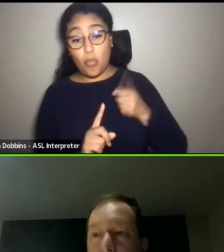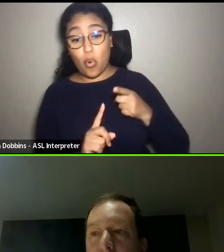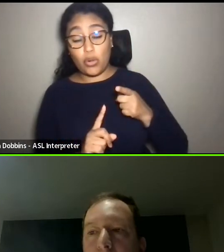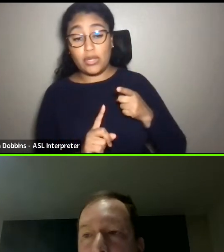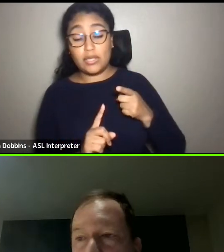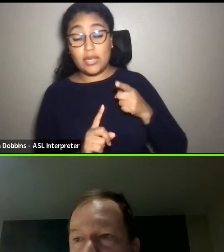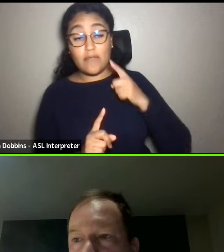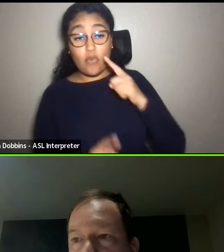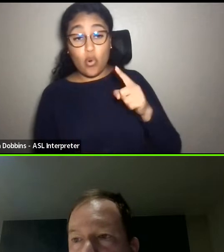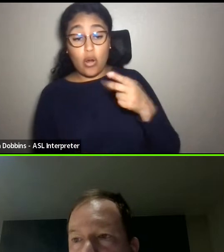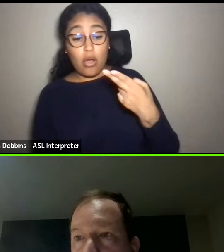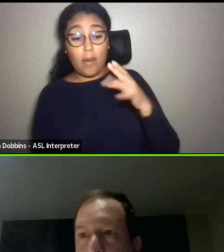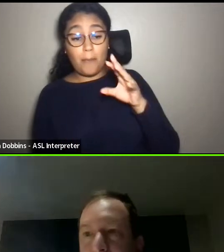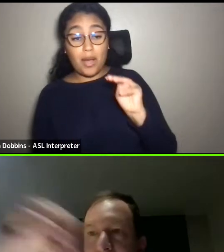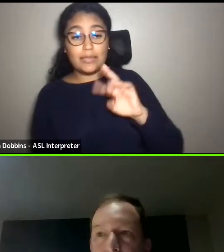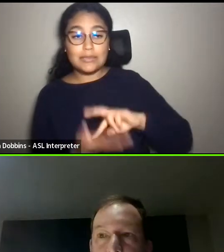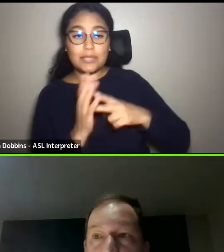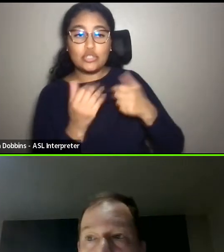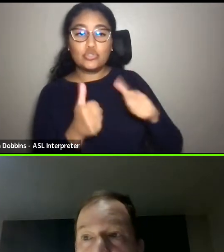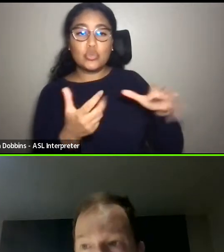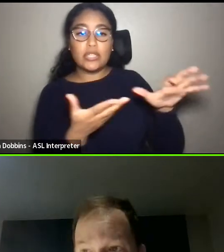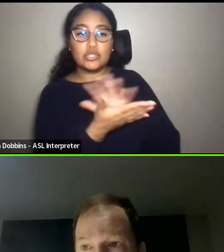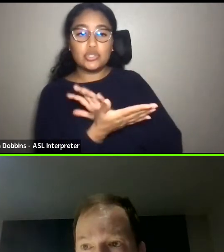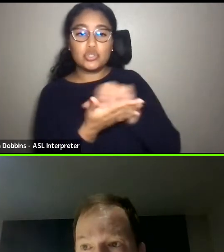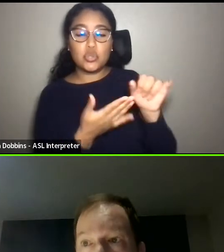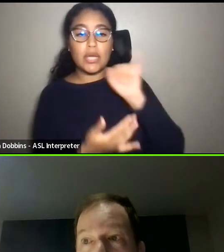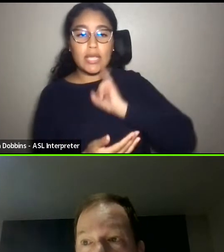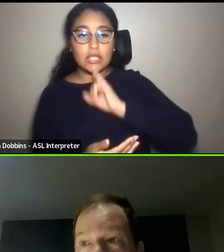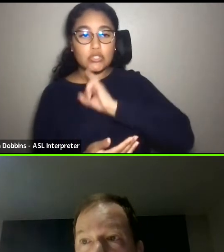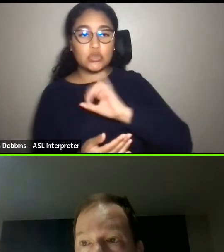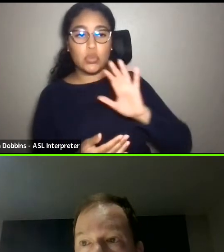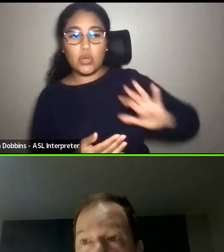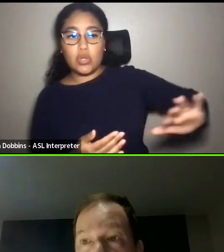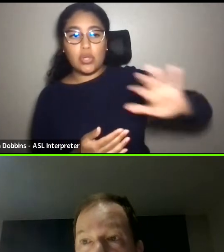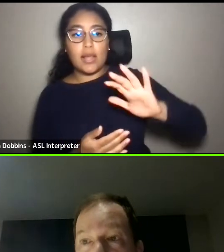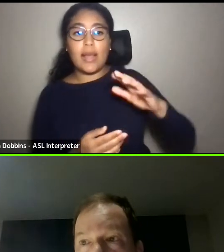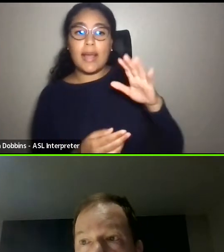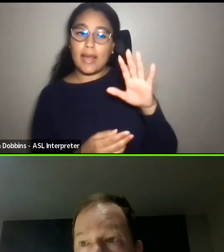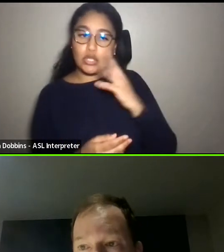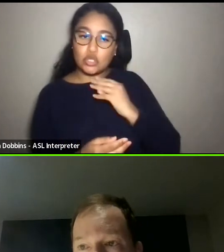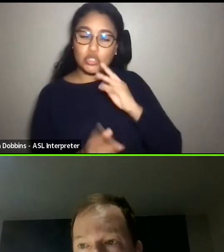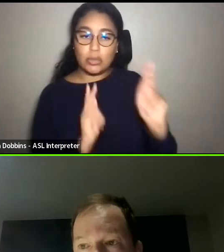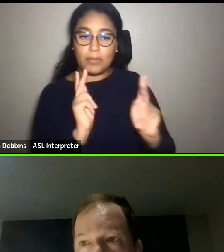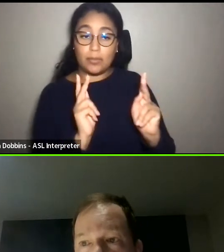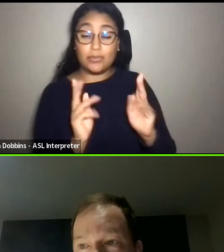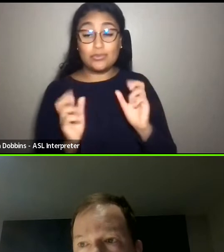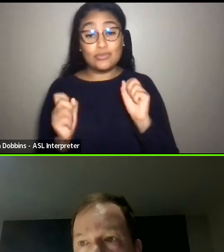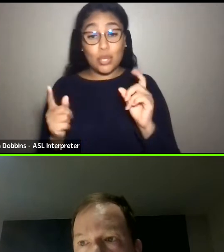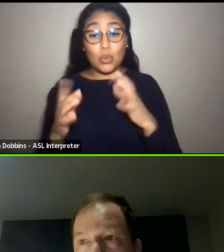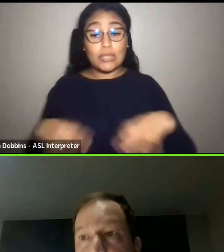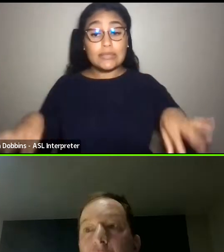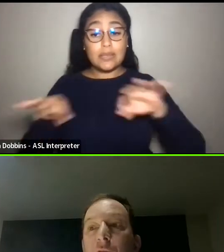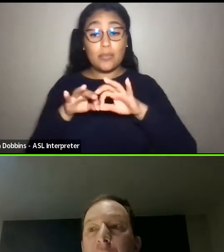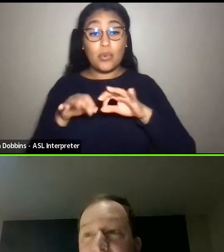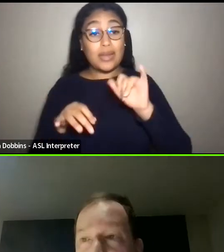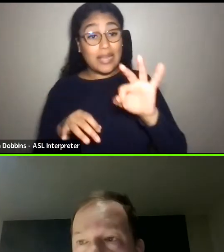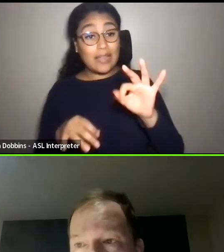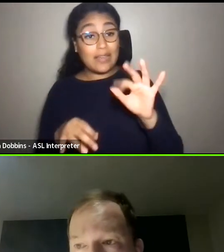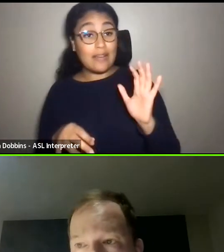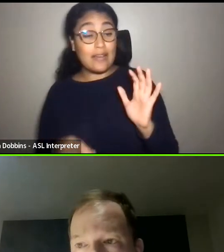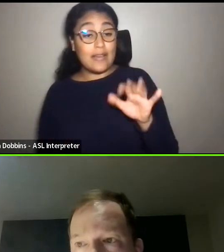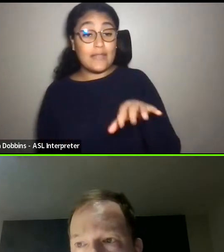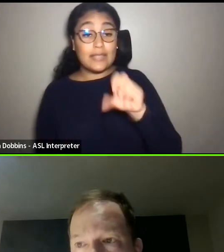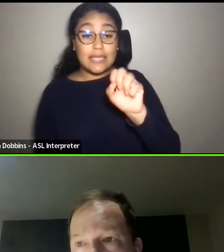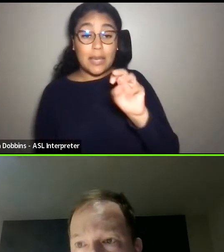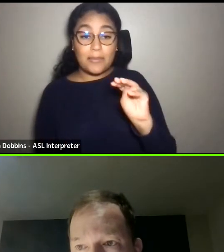and the murder of the Jewish people. Therefore, I think it would benefit all of us to have a statement from the San